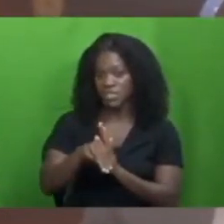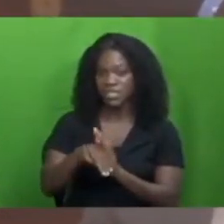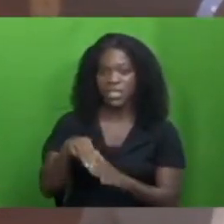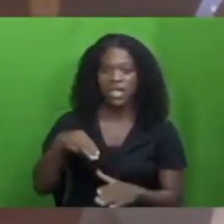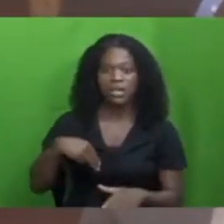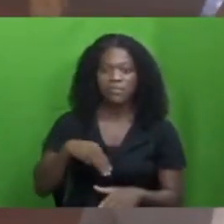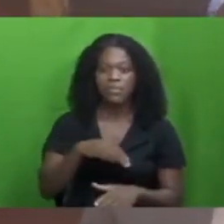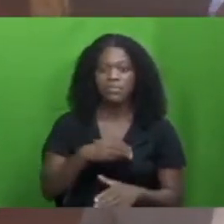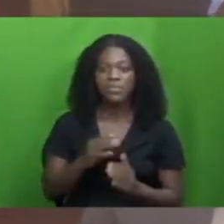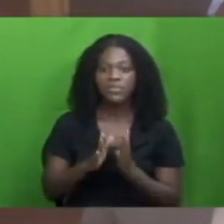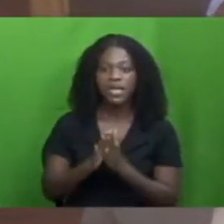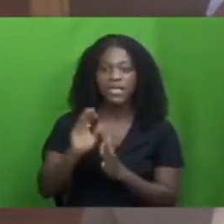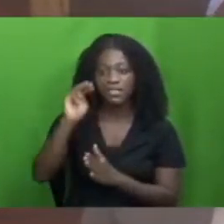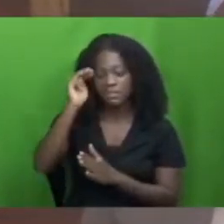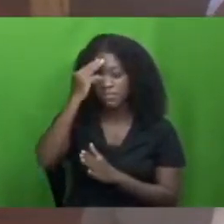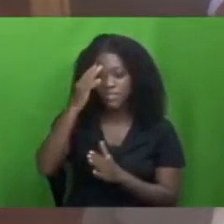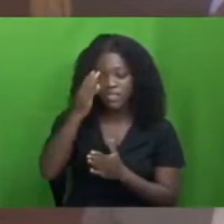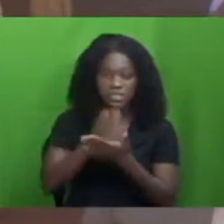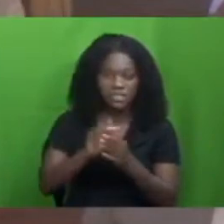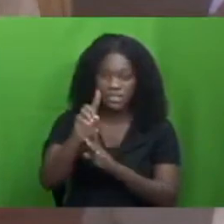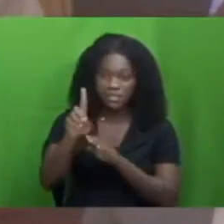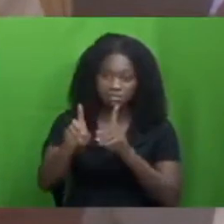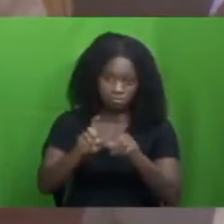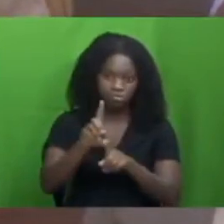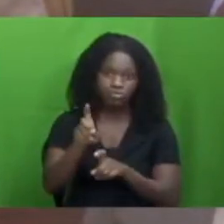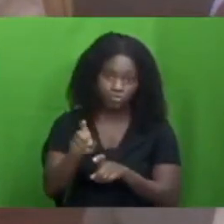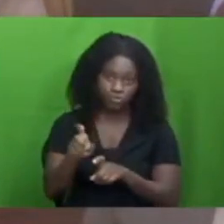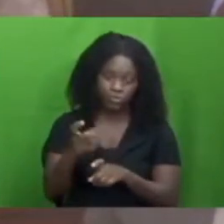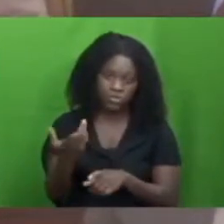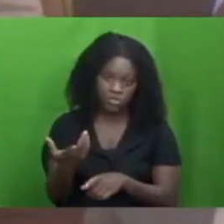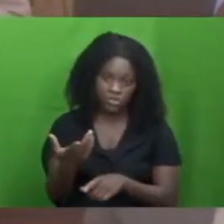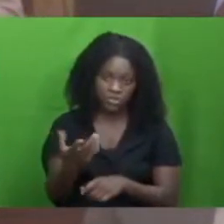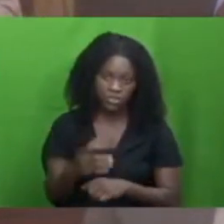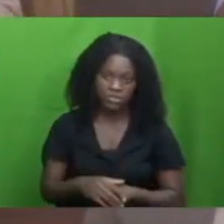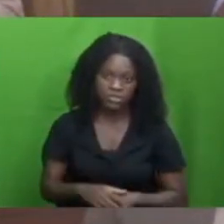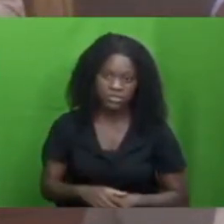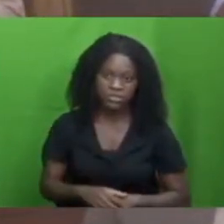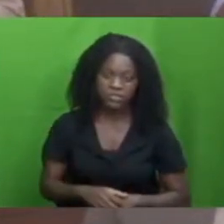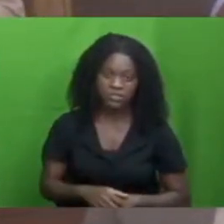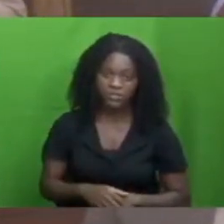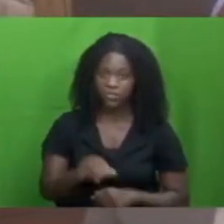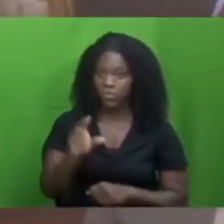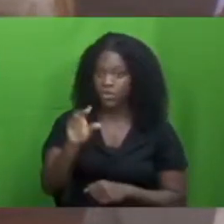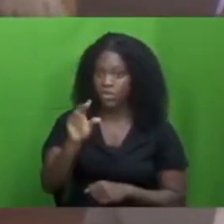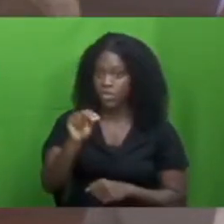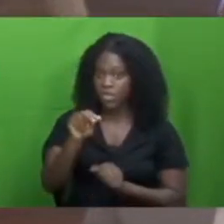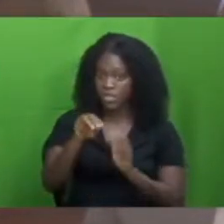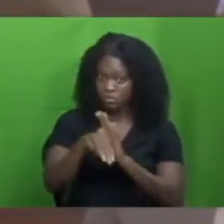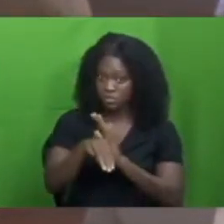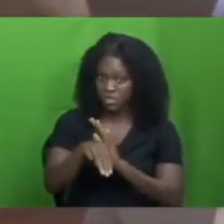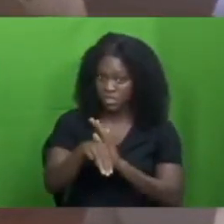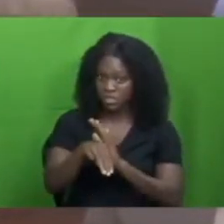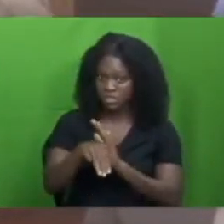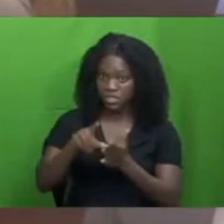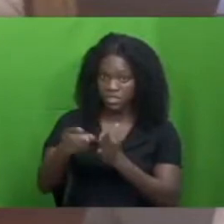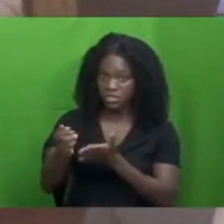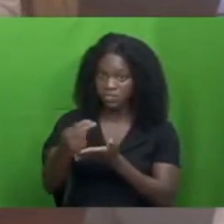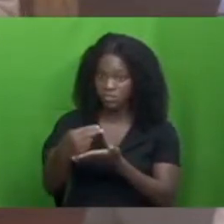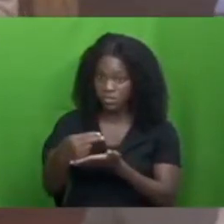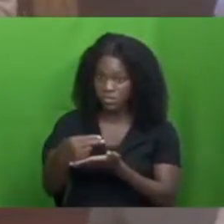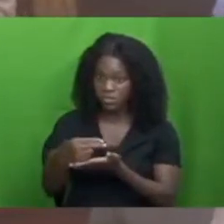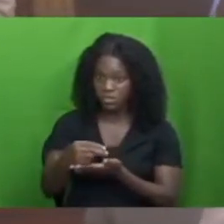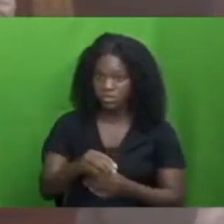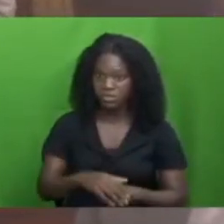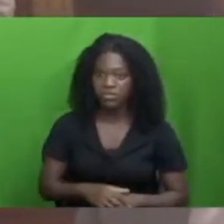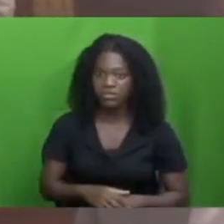Mr. Speaker, the agreement was for us to suspend for 30 minutes and for members to be able to ask the ministers some questions that